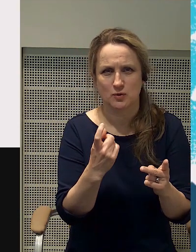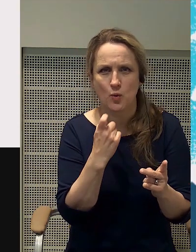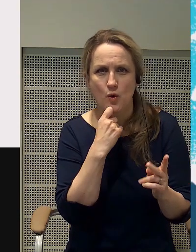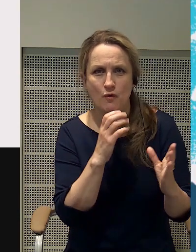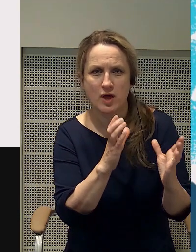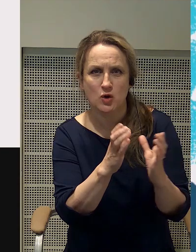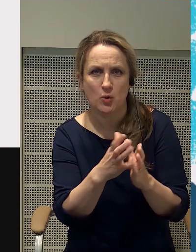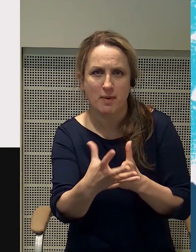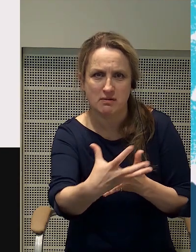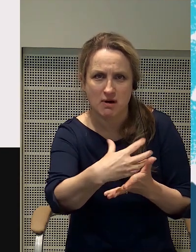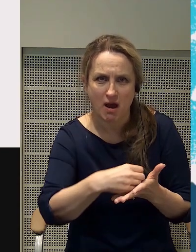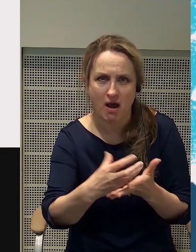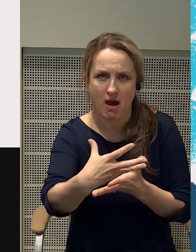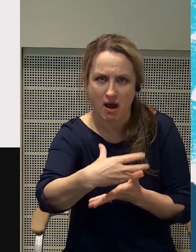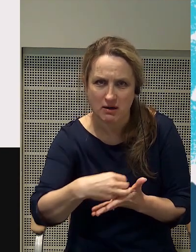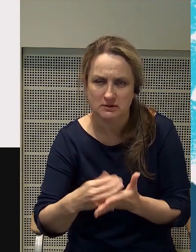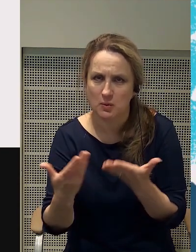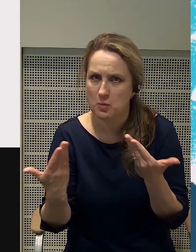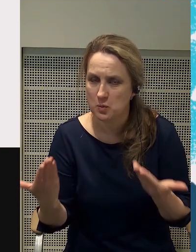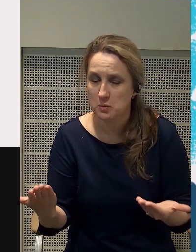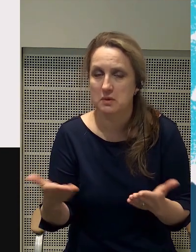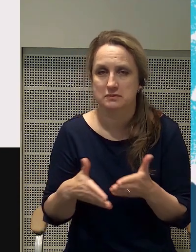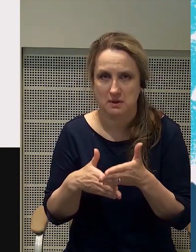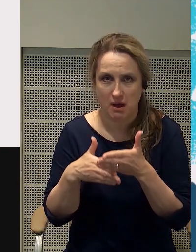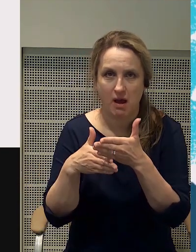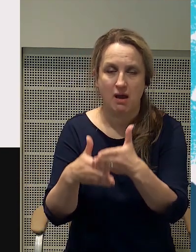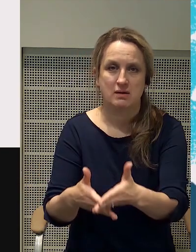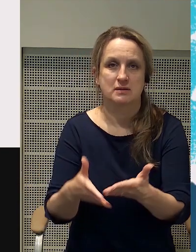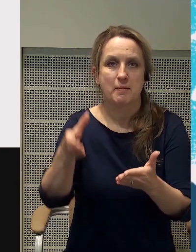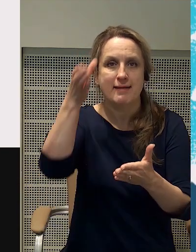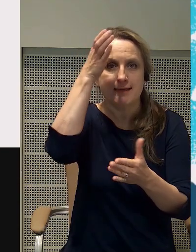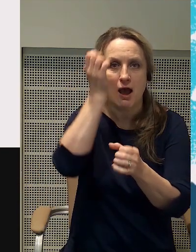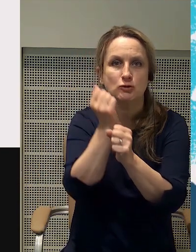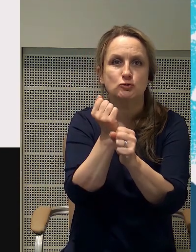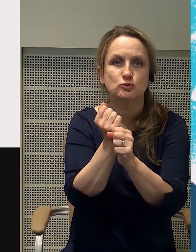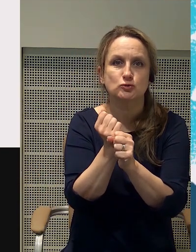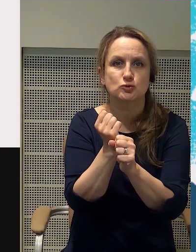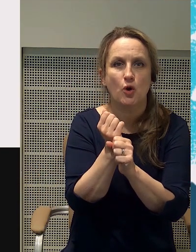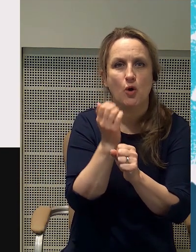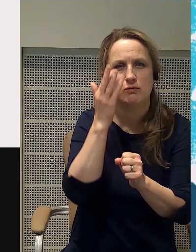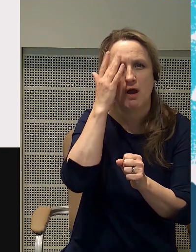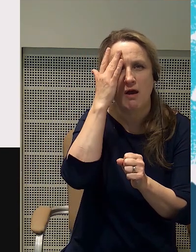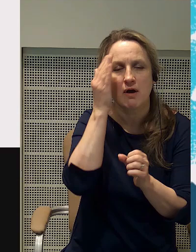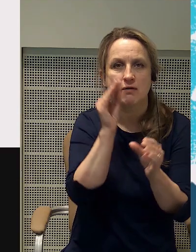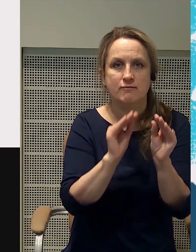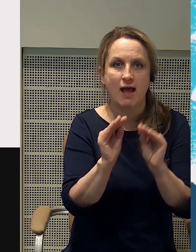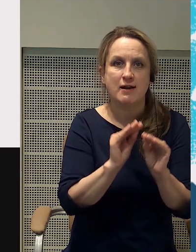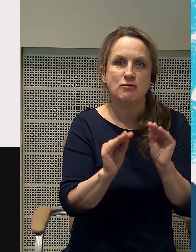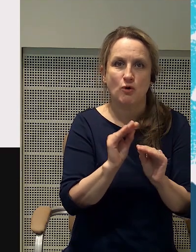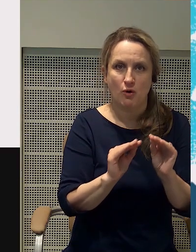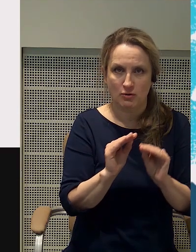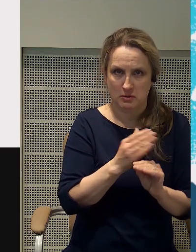materials, which is something that you know is very important. We also can do due diligence to help